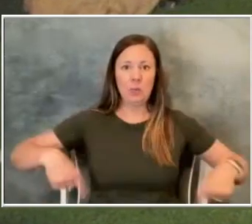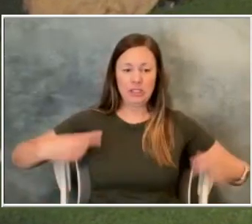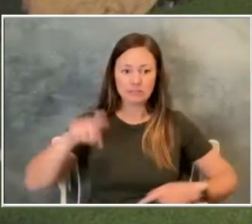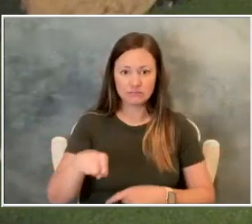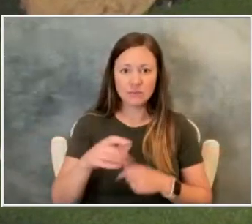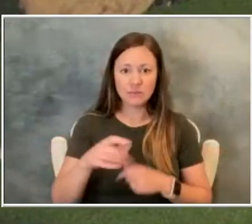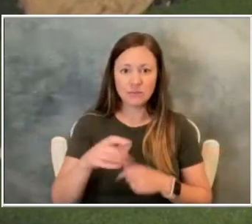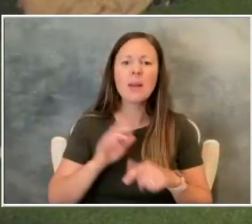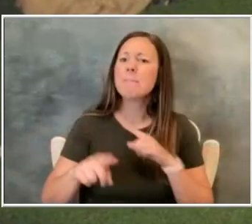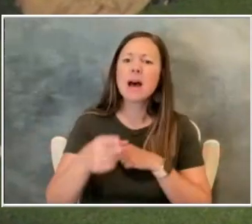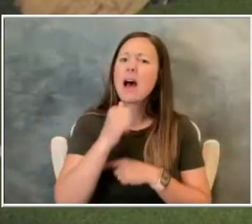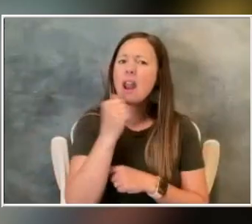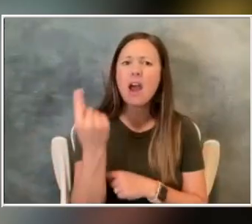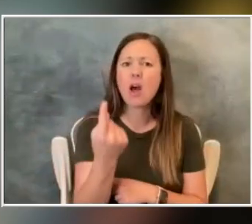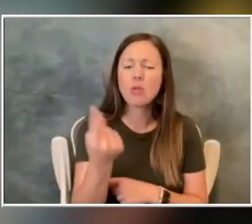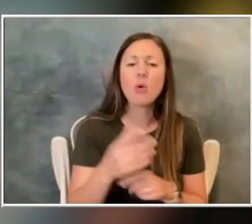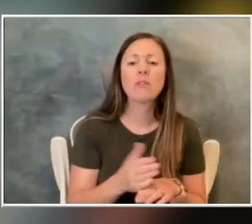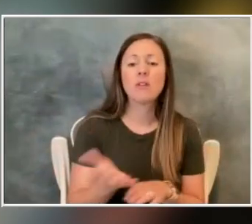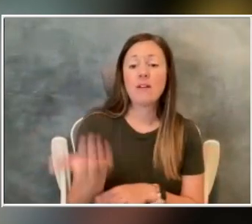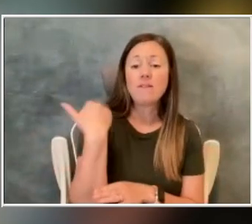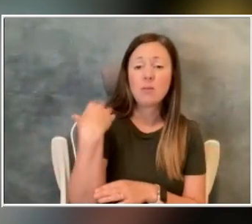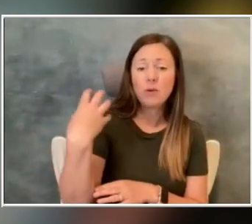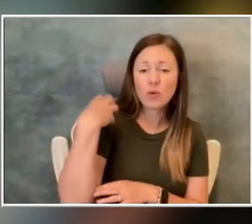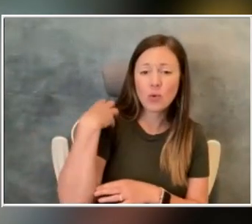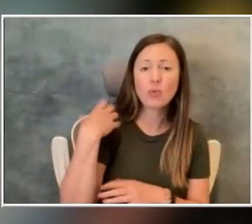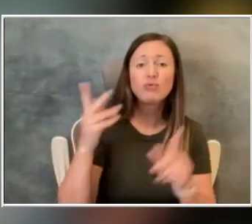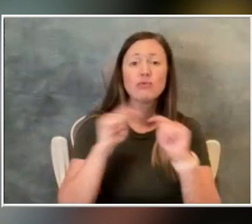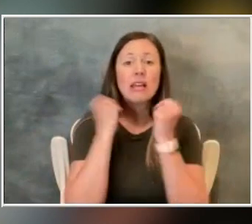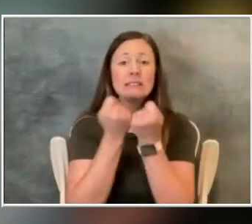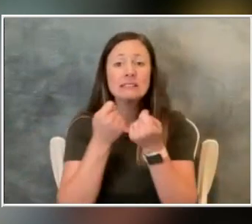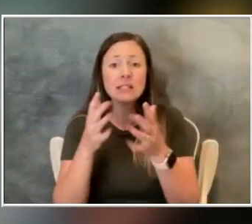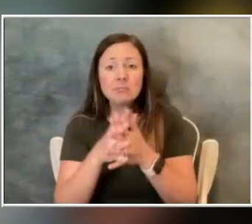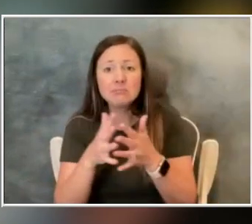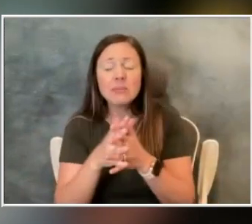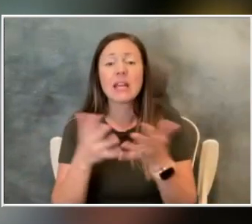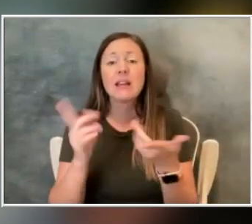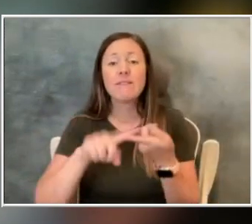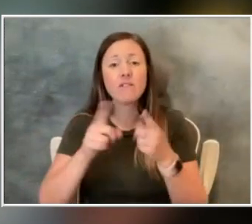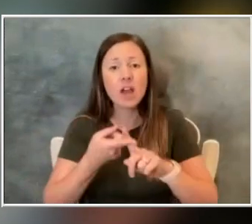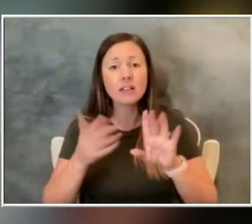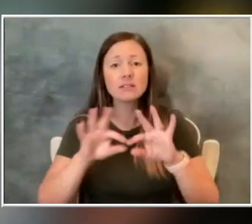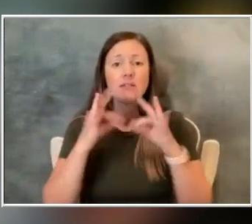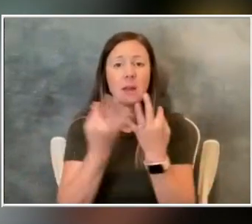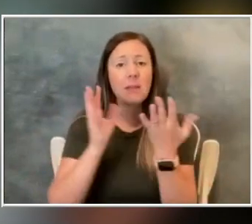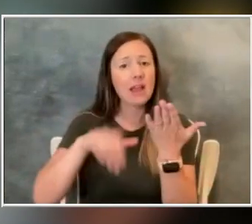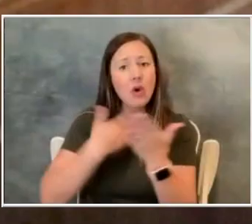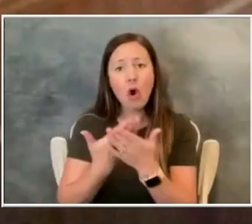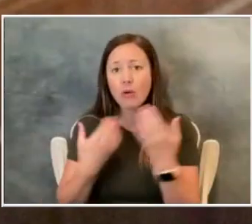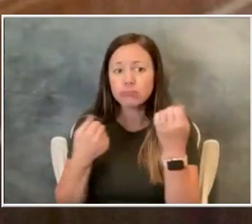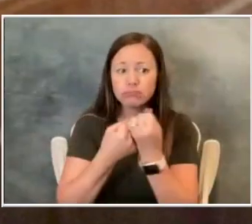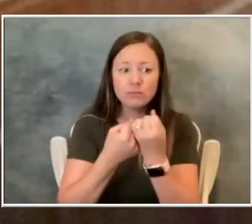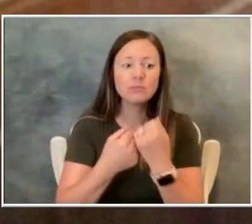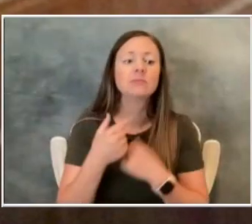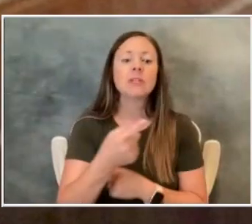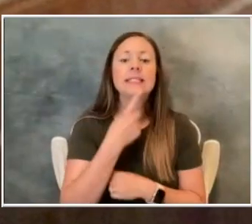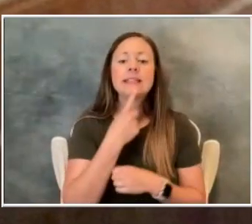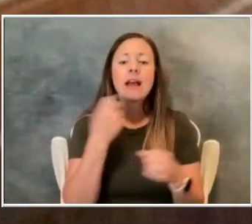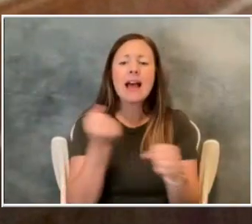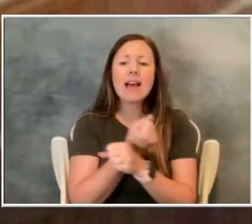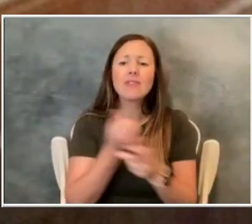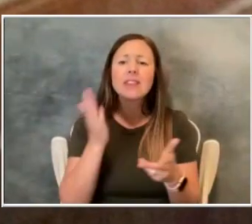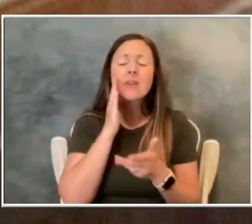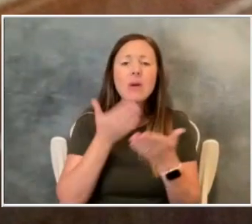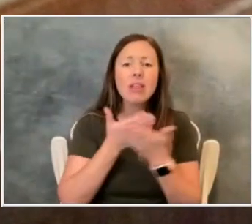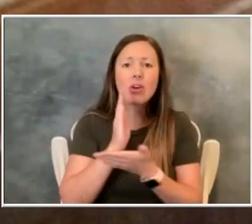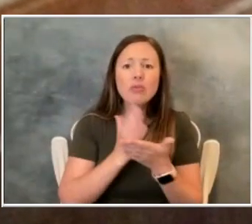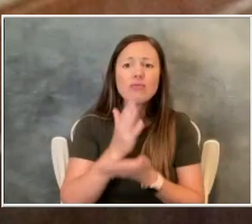alone. Former coaches, teammates, friends, and family rallied behind him. They told me everything was going to be all right and pointed me in the right direction.